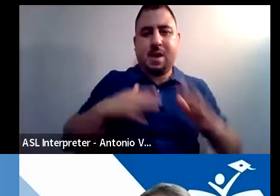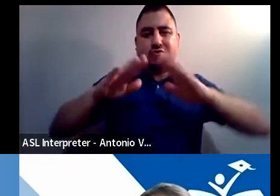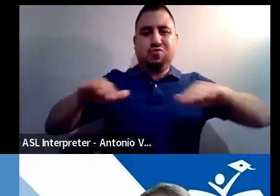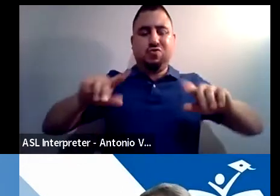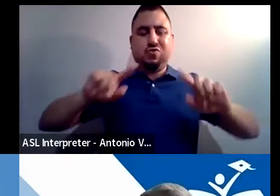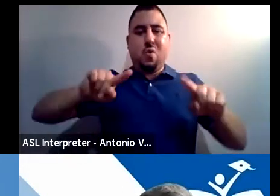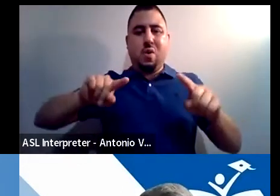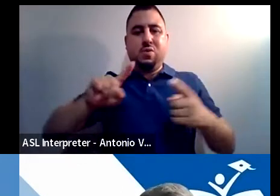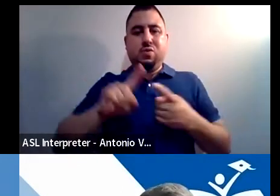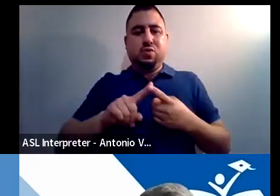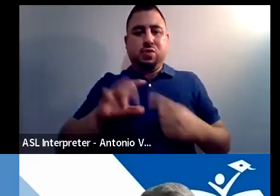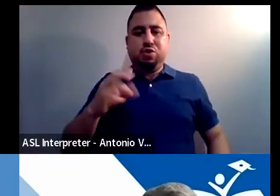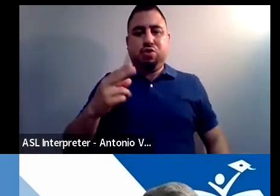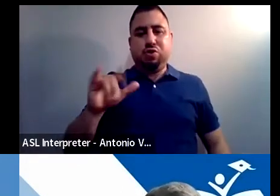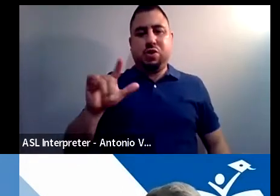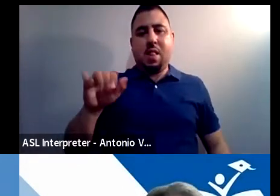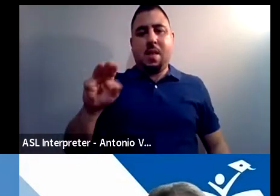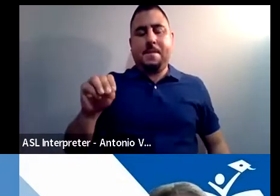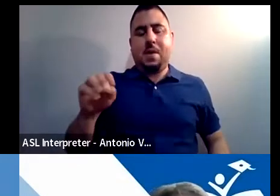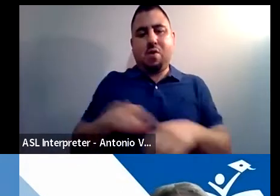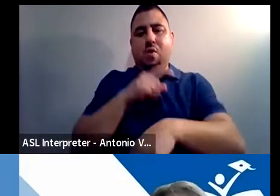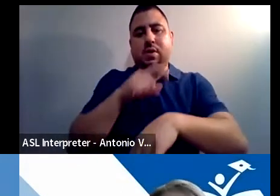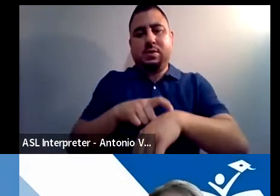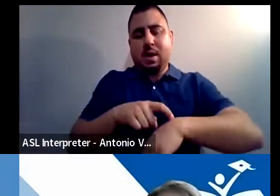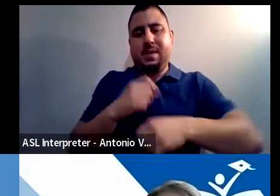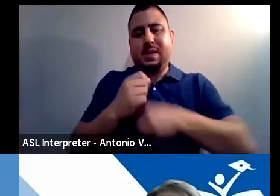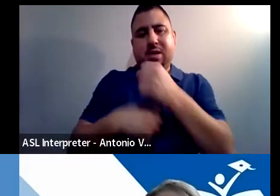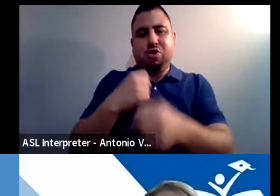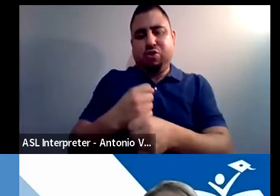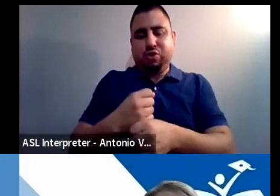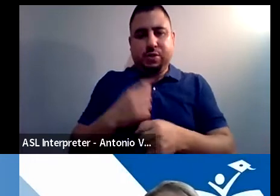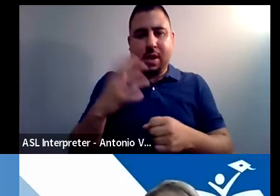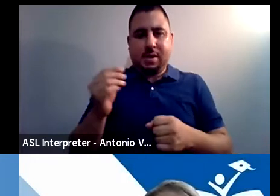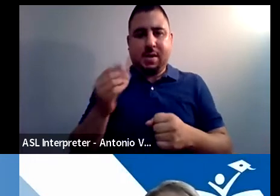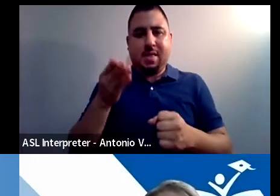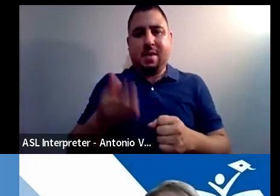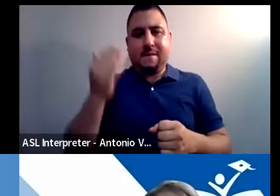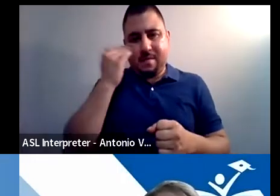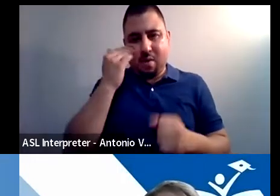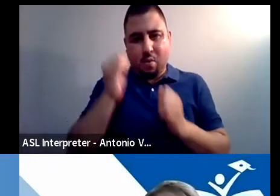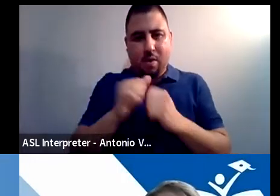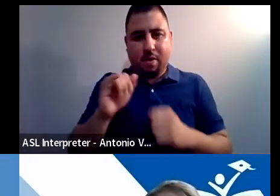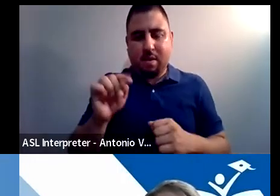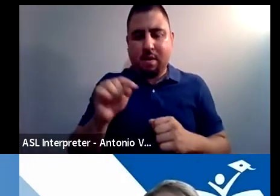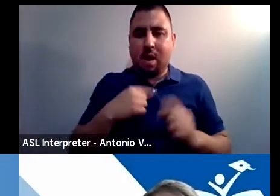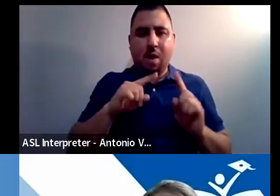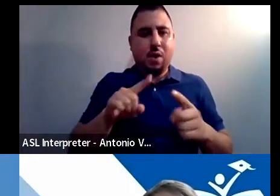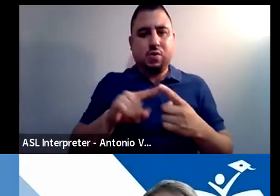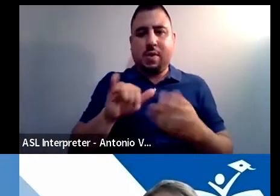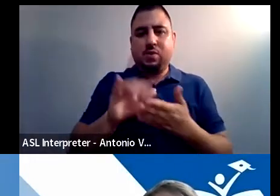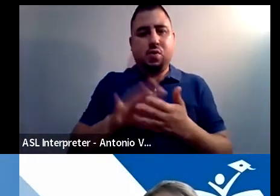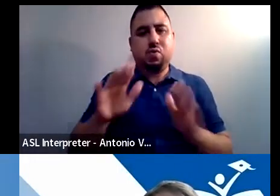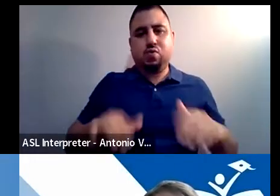been going to Tillum for a very, very long time, years, and they're familiar with it. I went to it growing